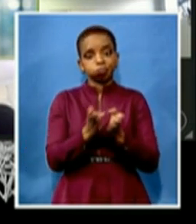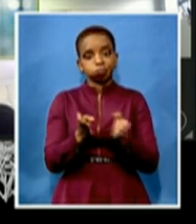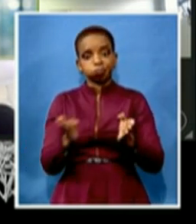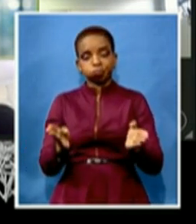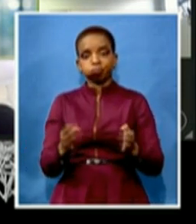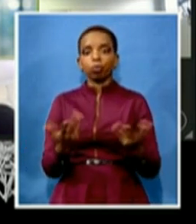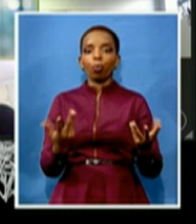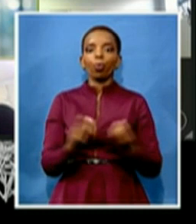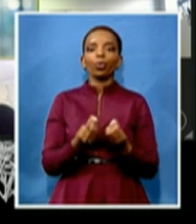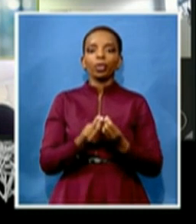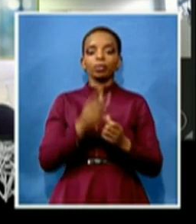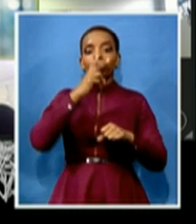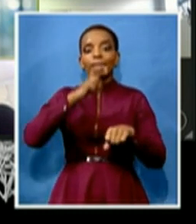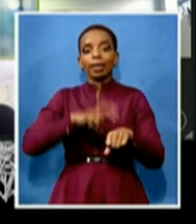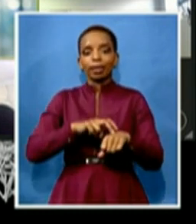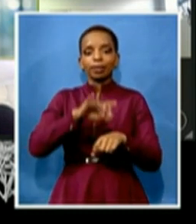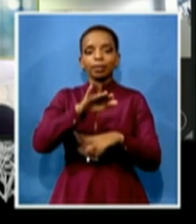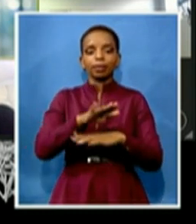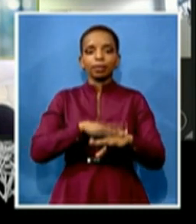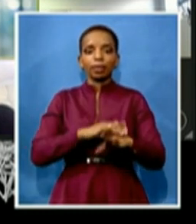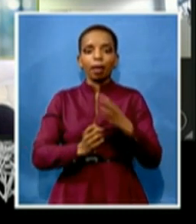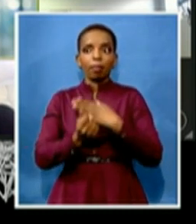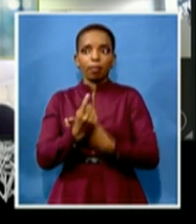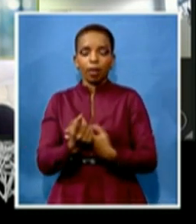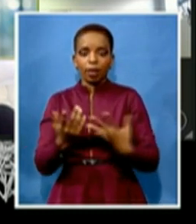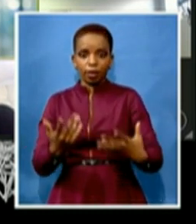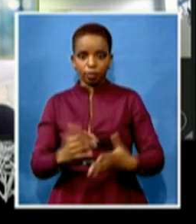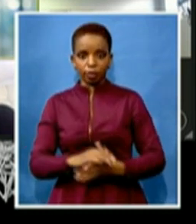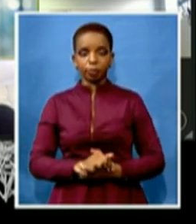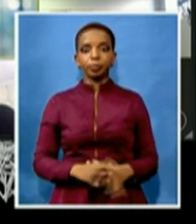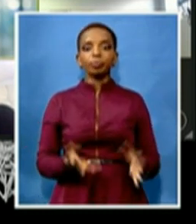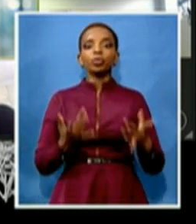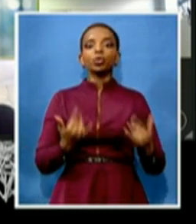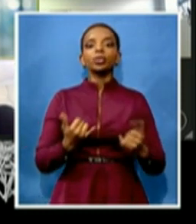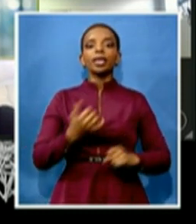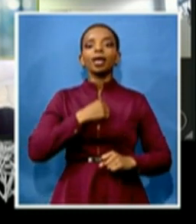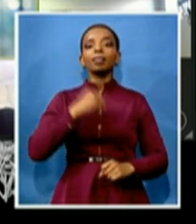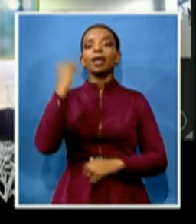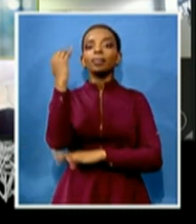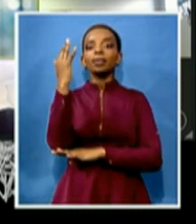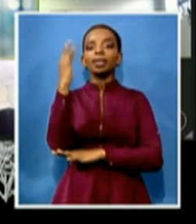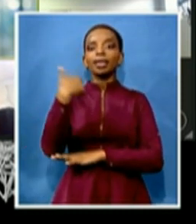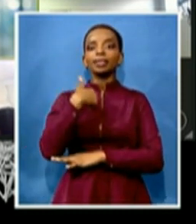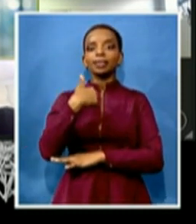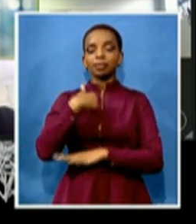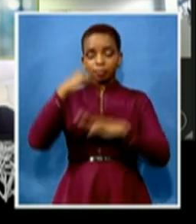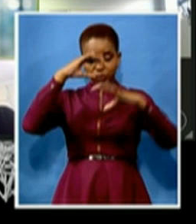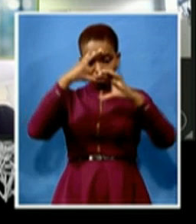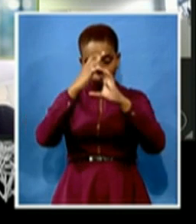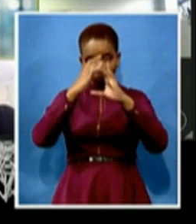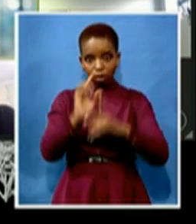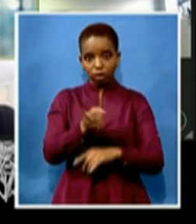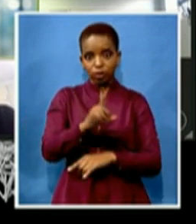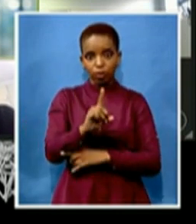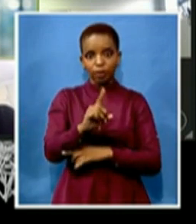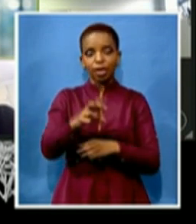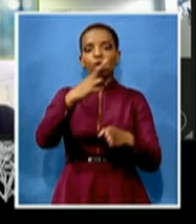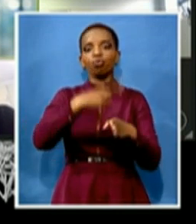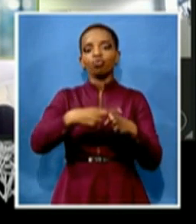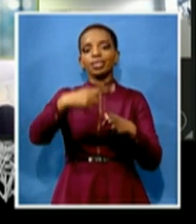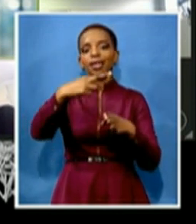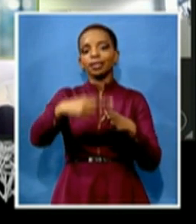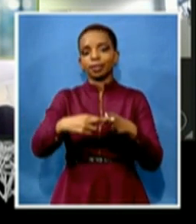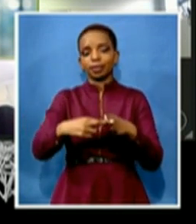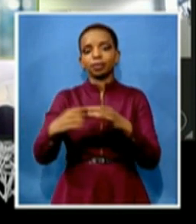my presentation today, I will be focusing on the results as they currently stand. I will then also give some